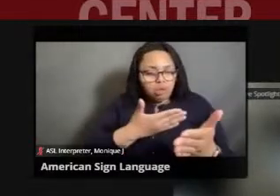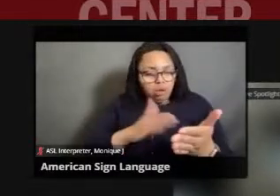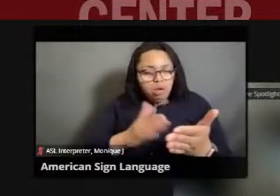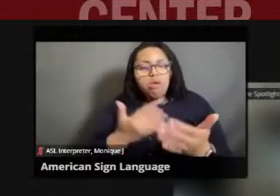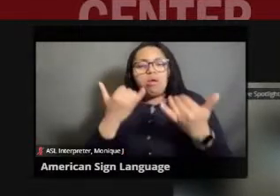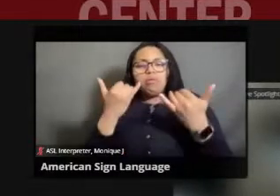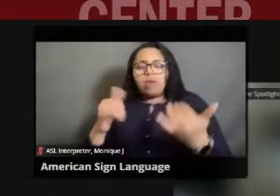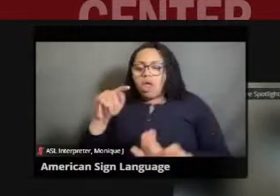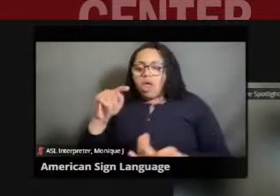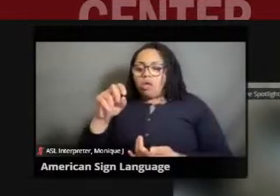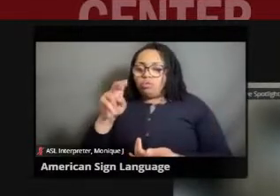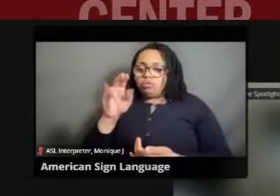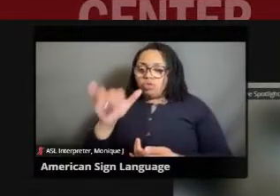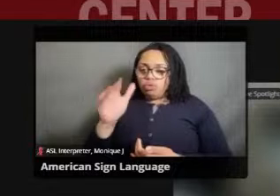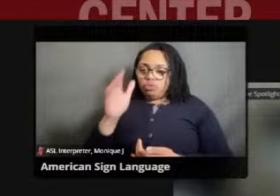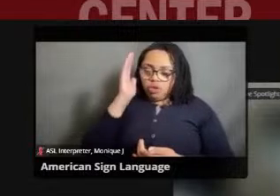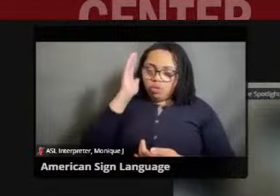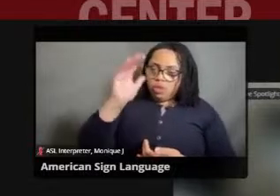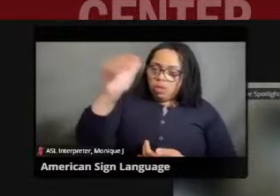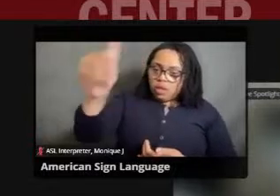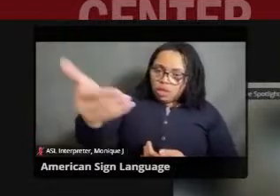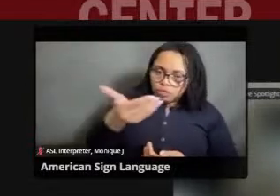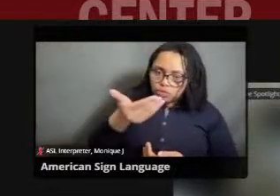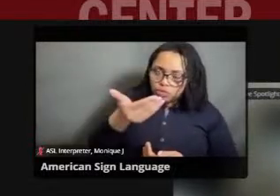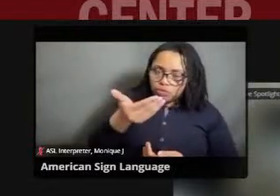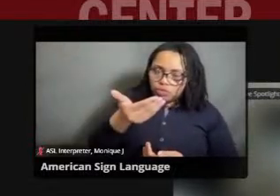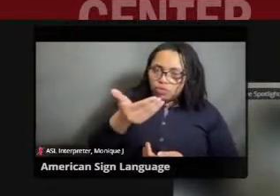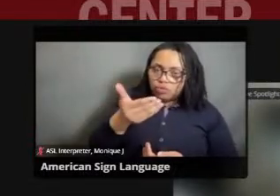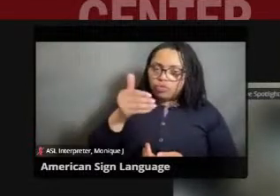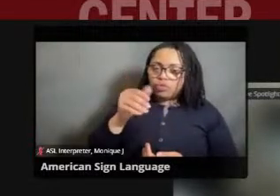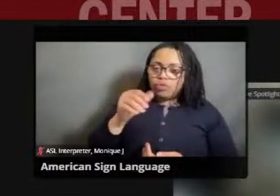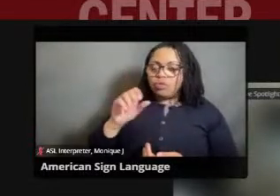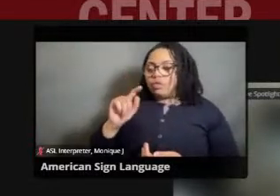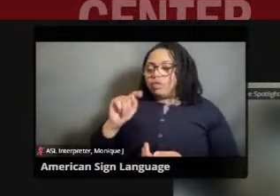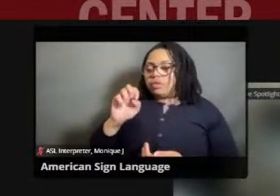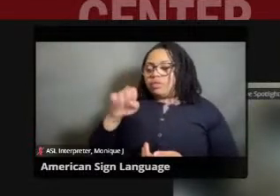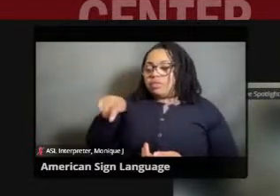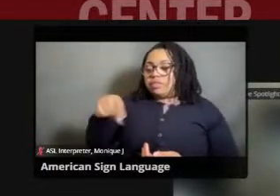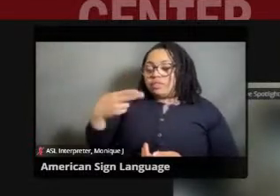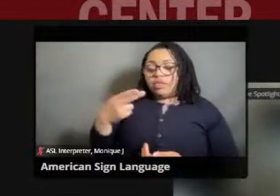have Tony introduce Steph Reed, who is